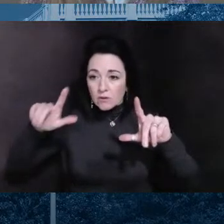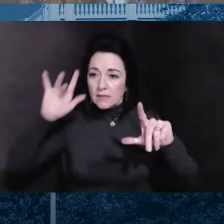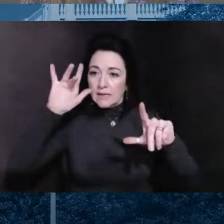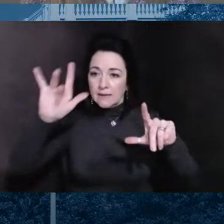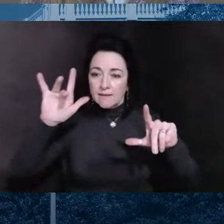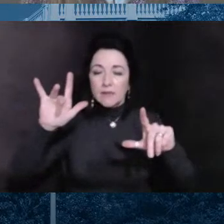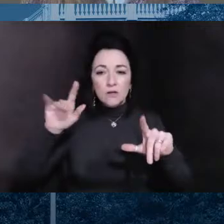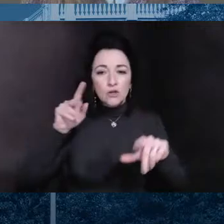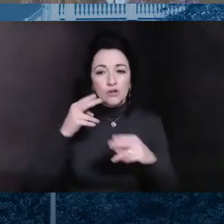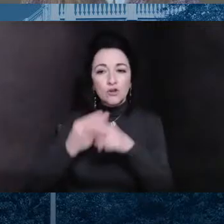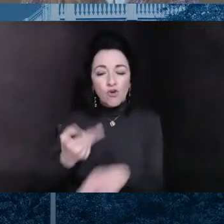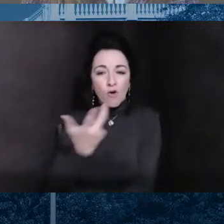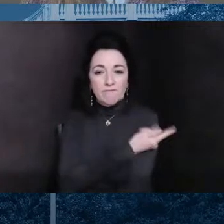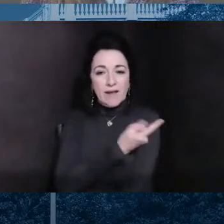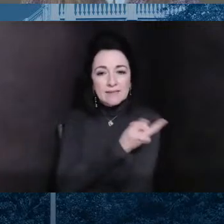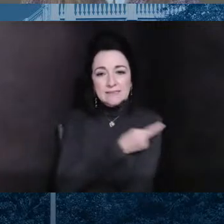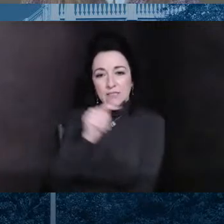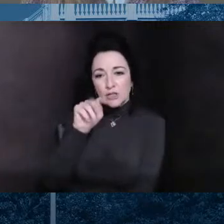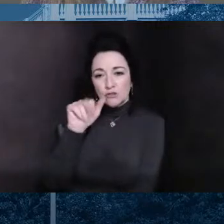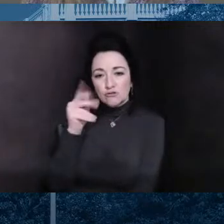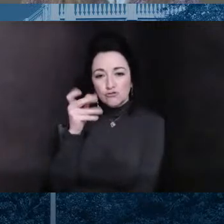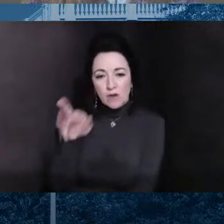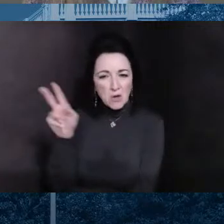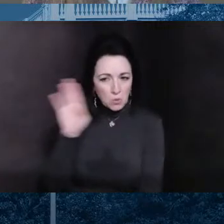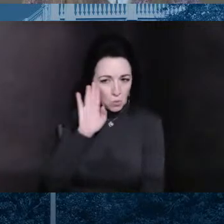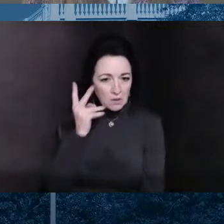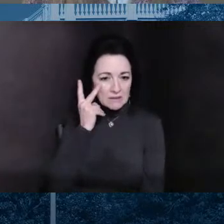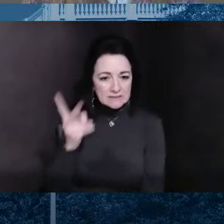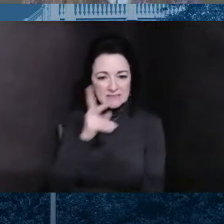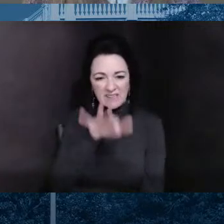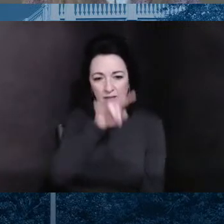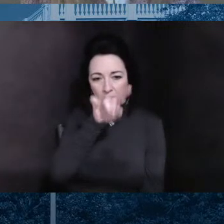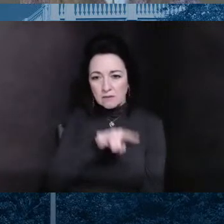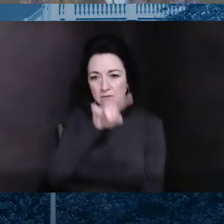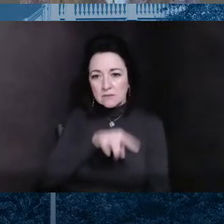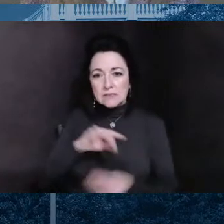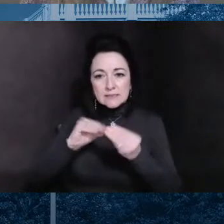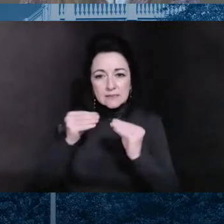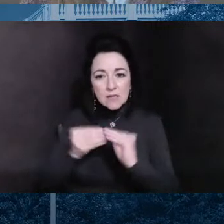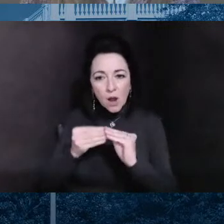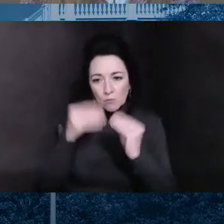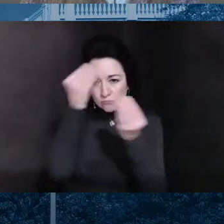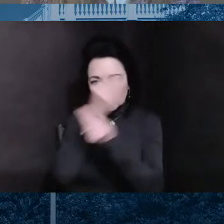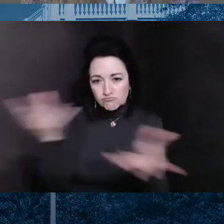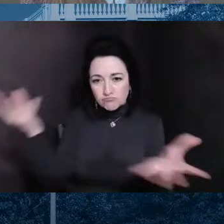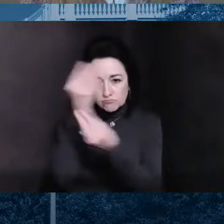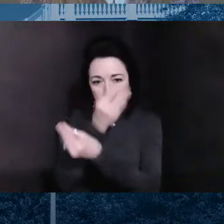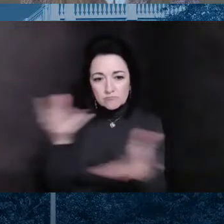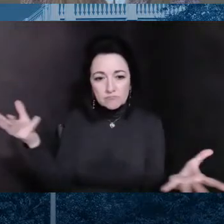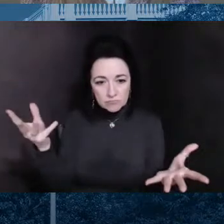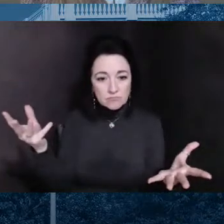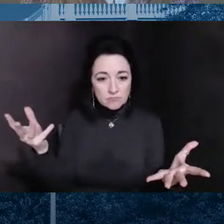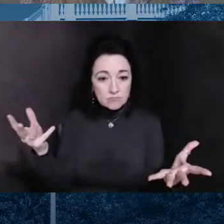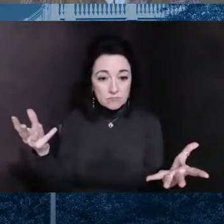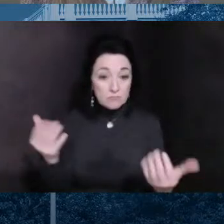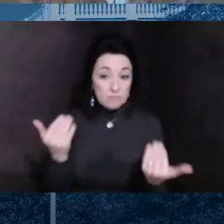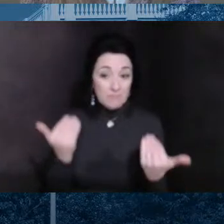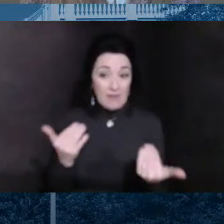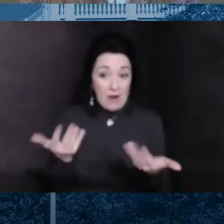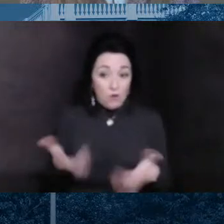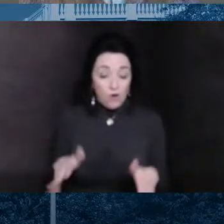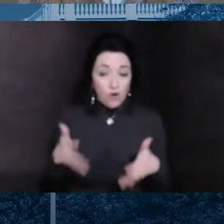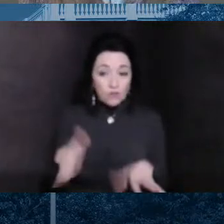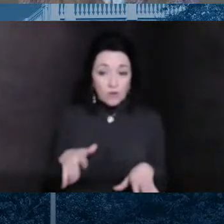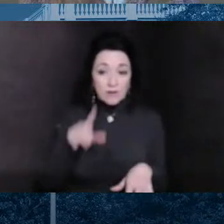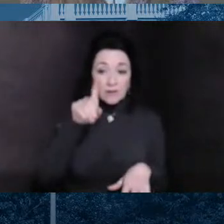tracker, which is at the top. You'll see these numbers there. You'll see the number that were delivered, over 120,000 now delivered from the